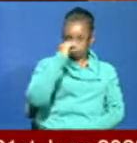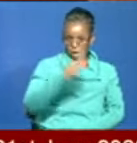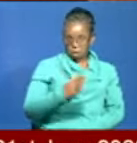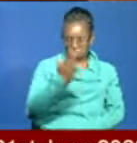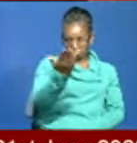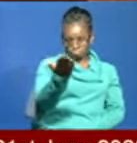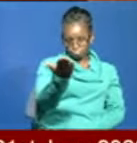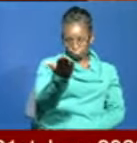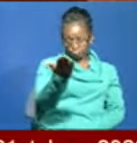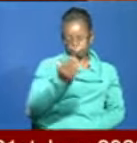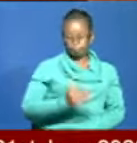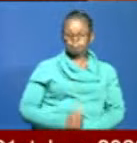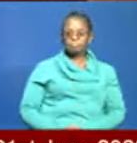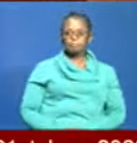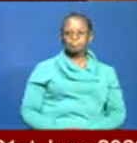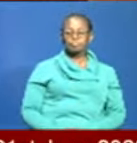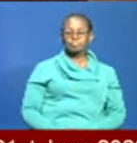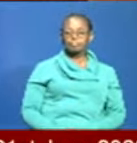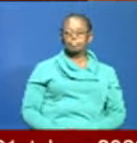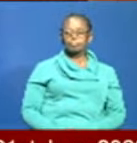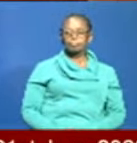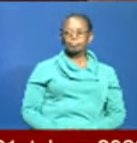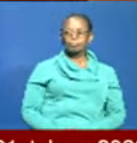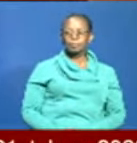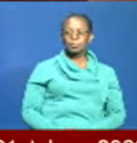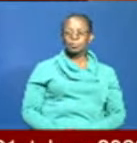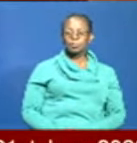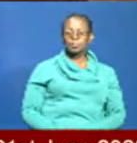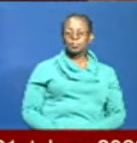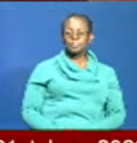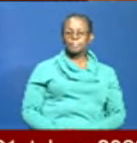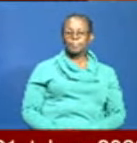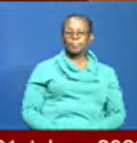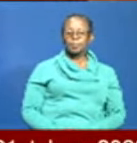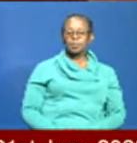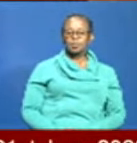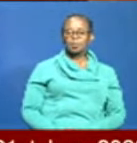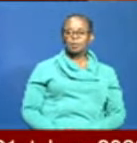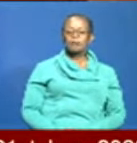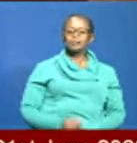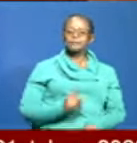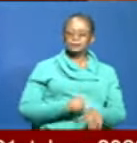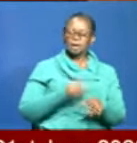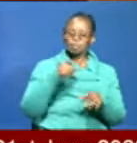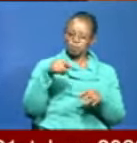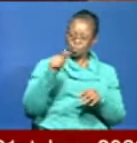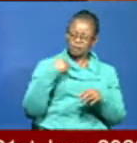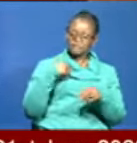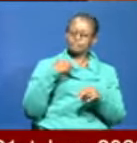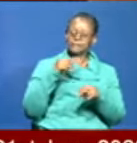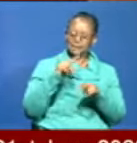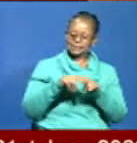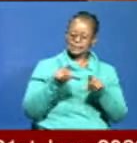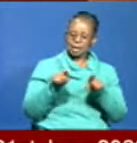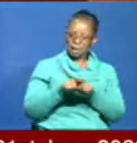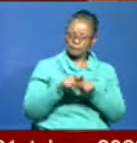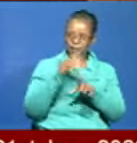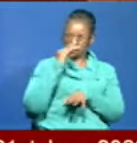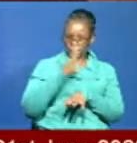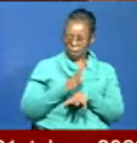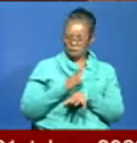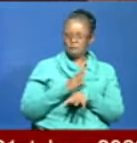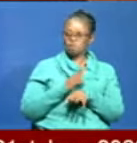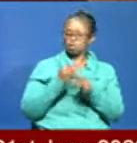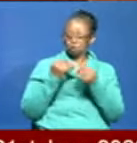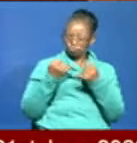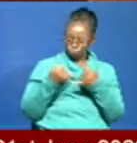particularly in holding the fort. You have been guided by the principle of trying to keep the